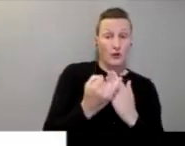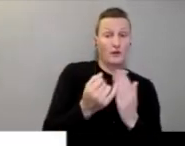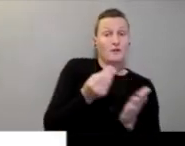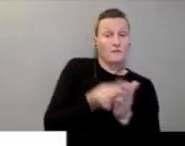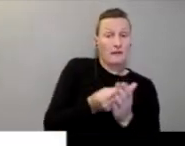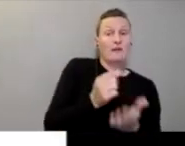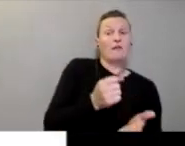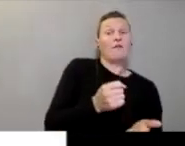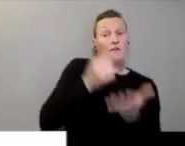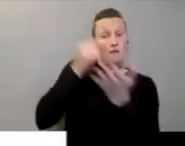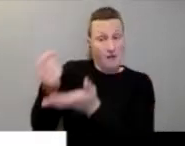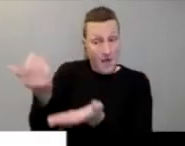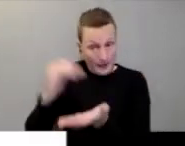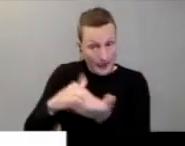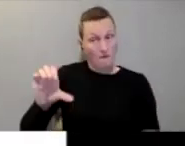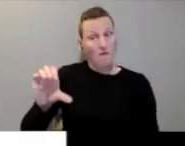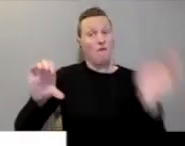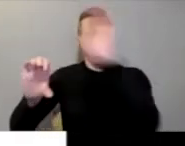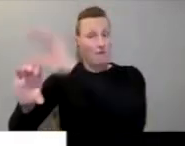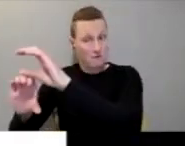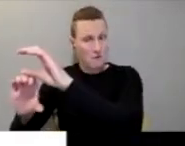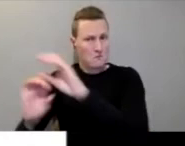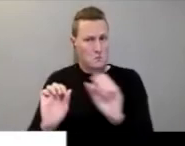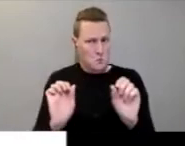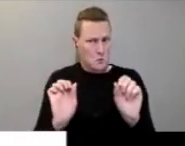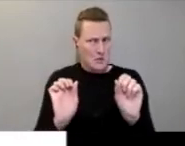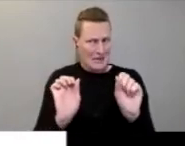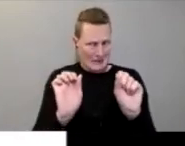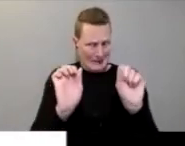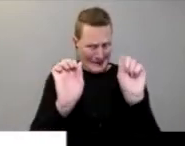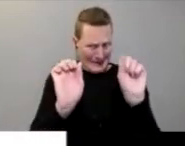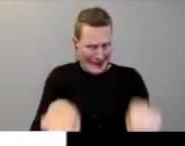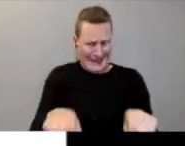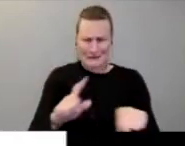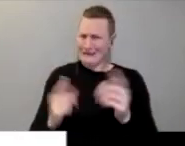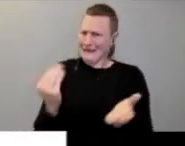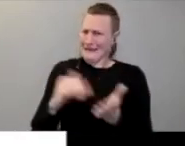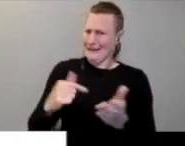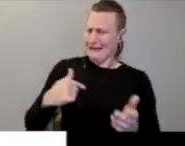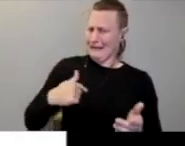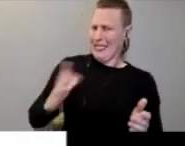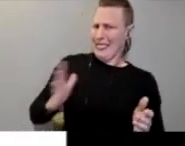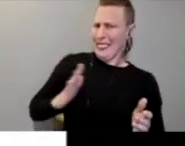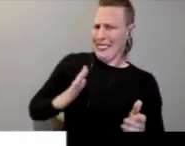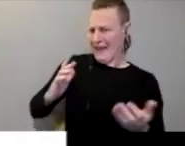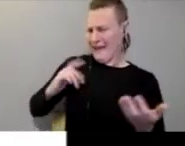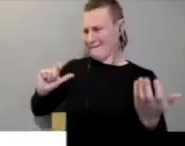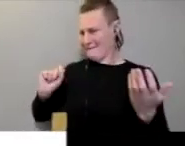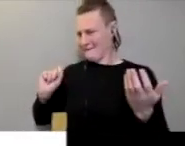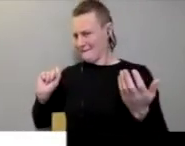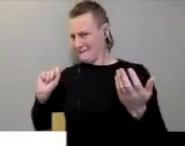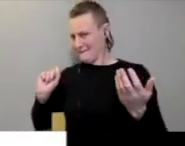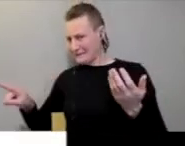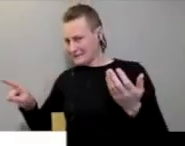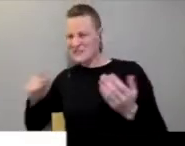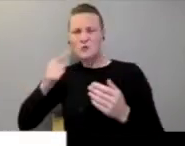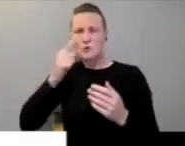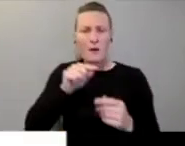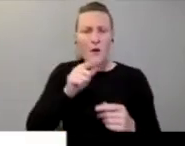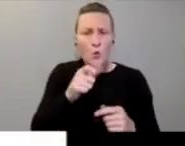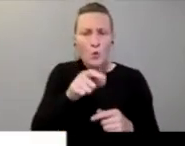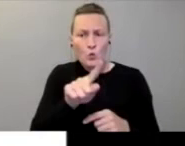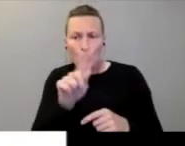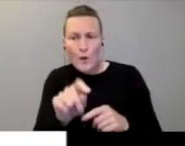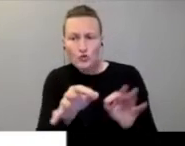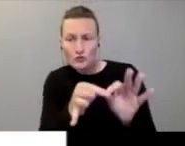extend that to a project that already has funding, but I will double check on that. If whoever is asking that could send their email, that